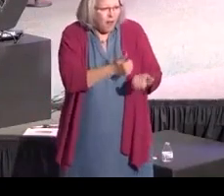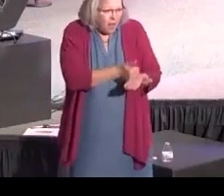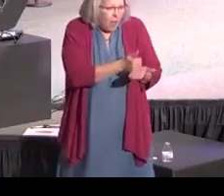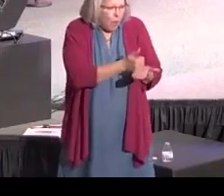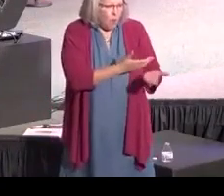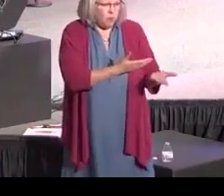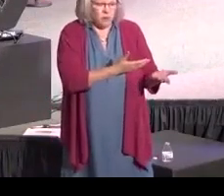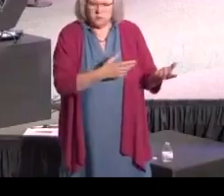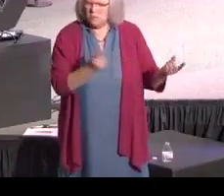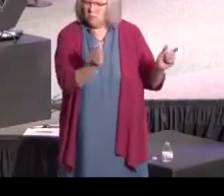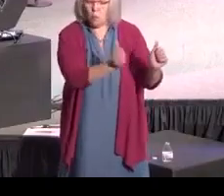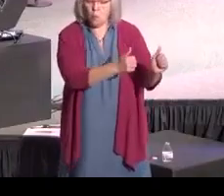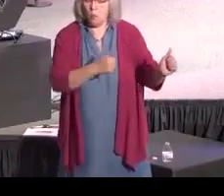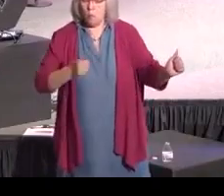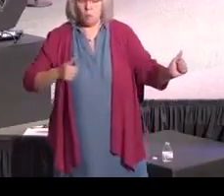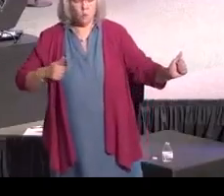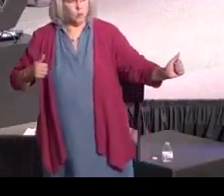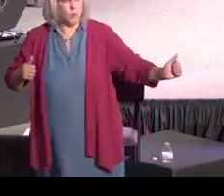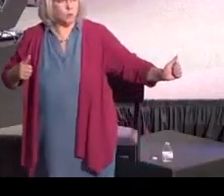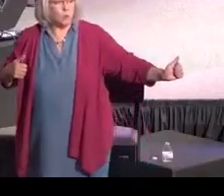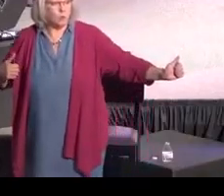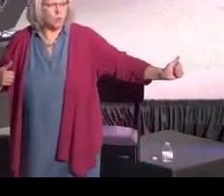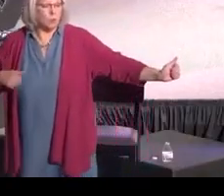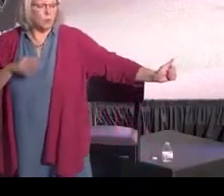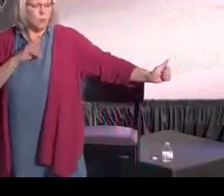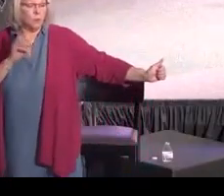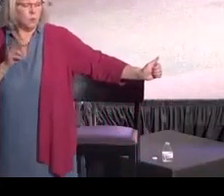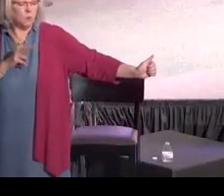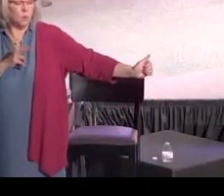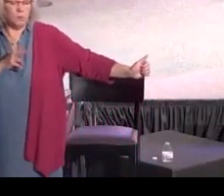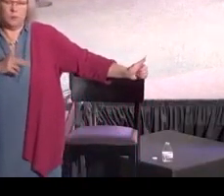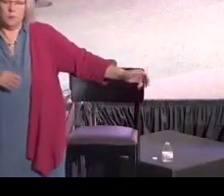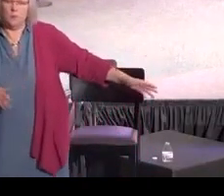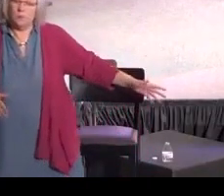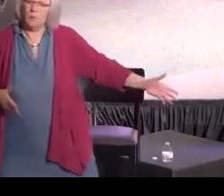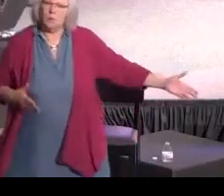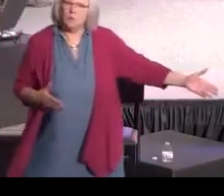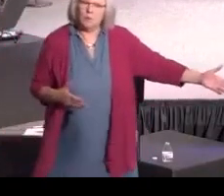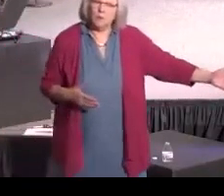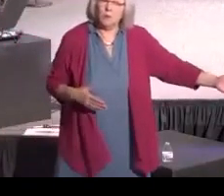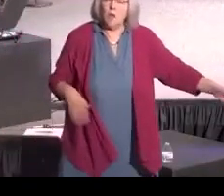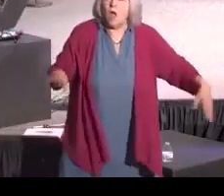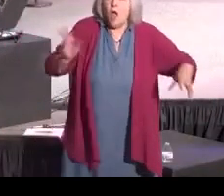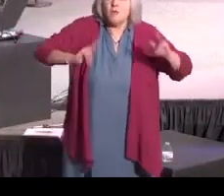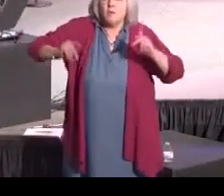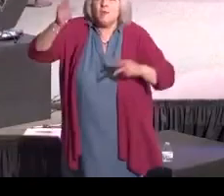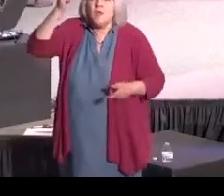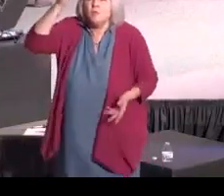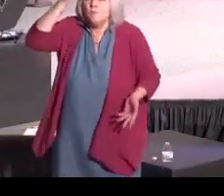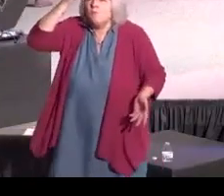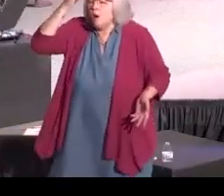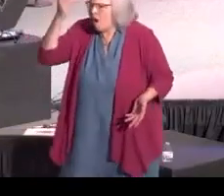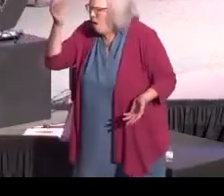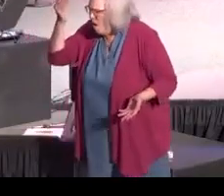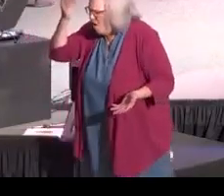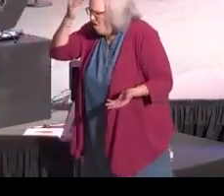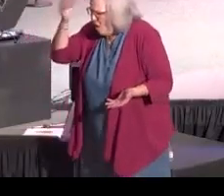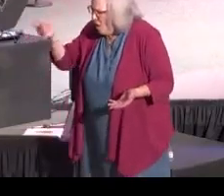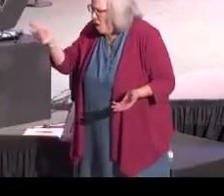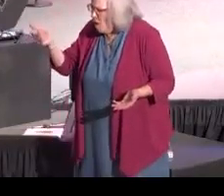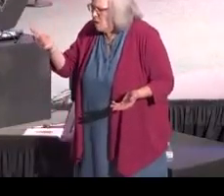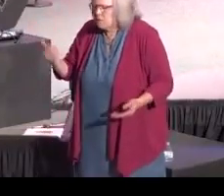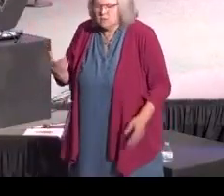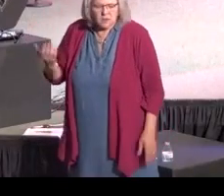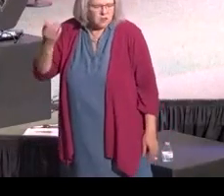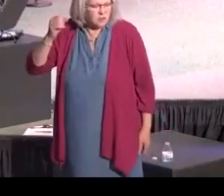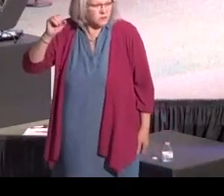or barbarians or they're those people. The people Paul thought would be with him turned their back on